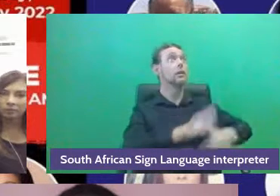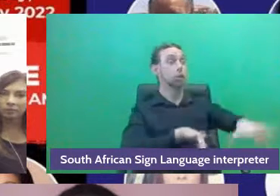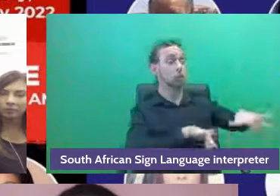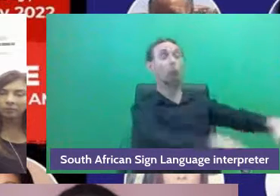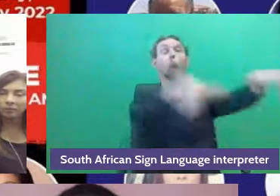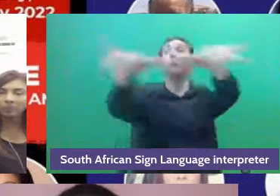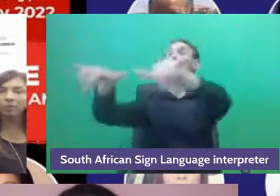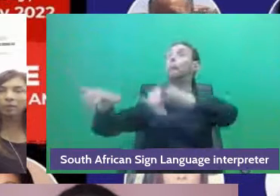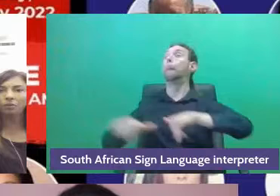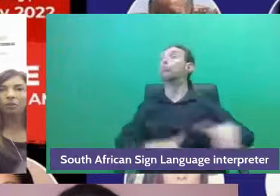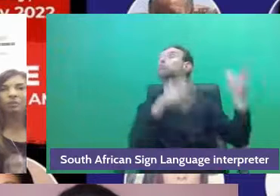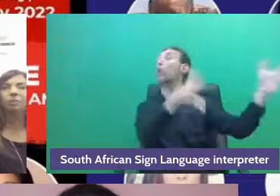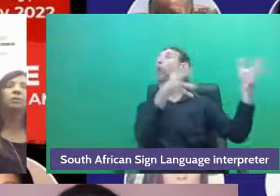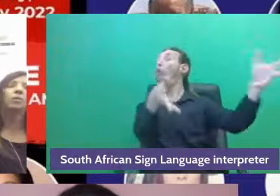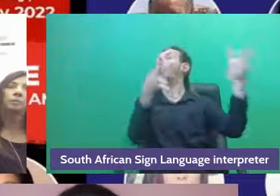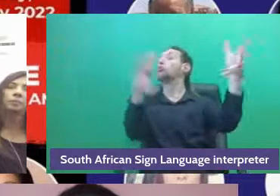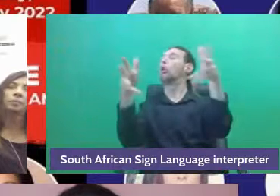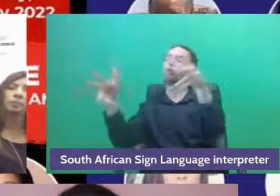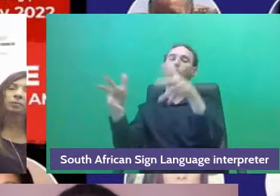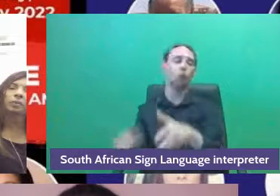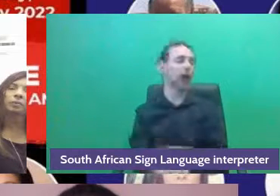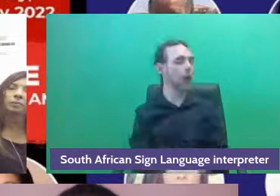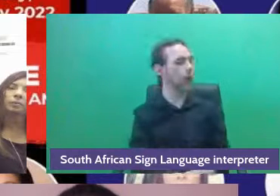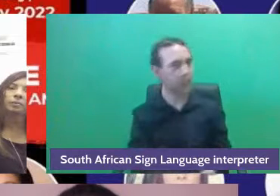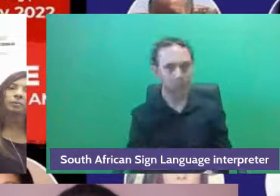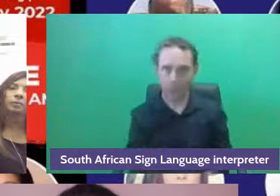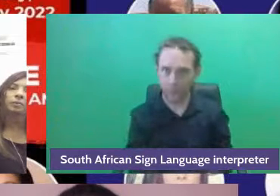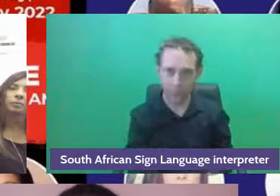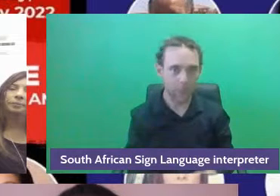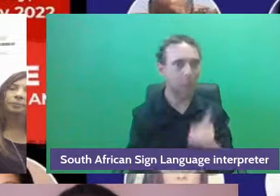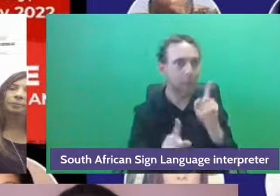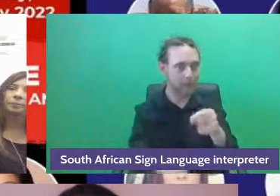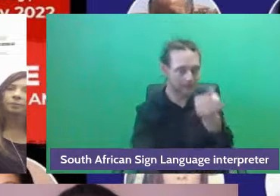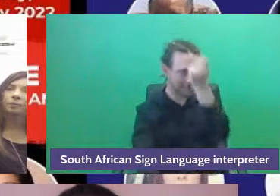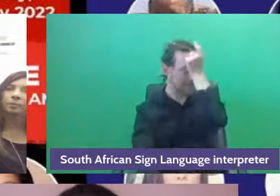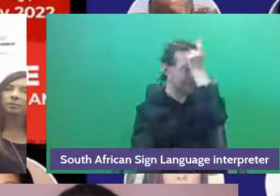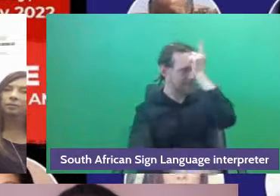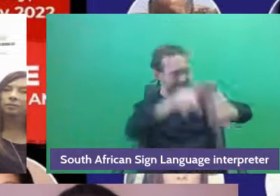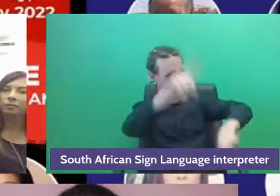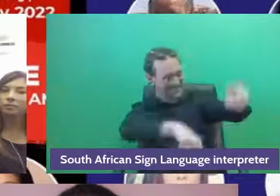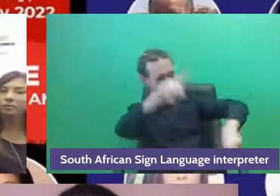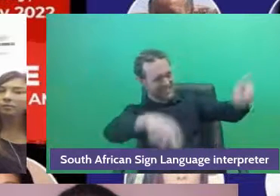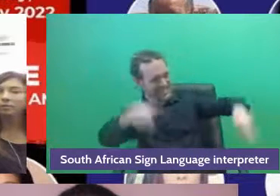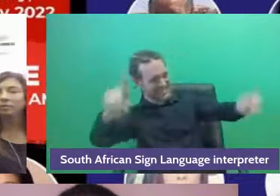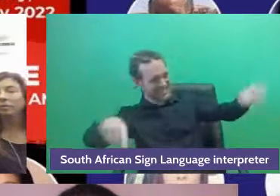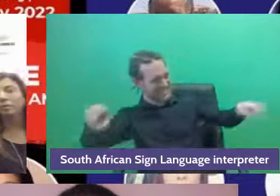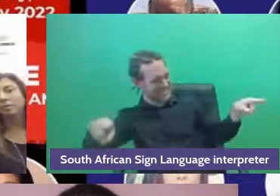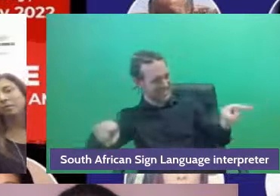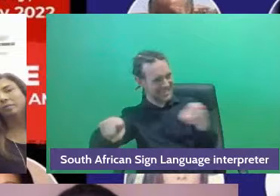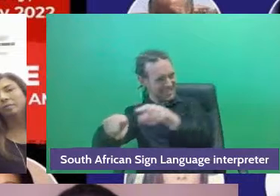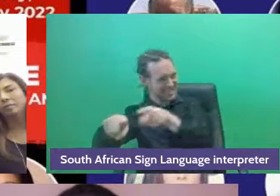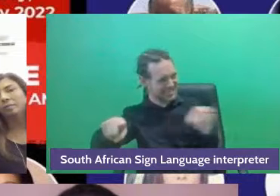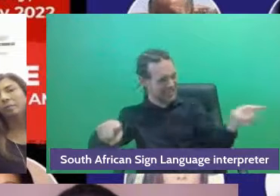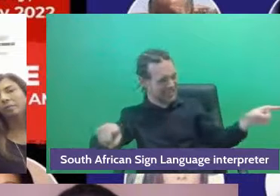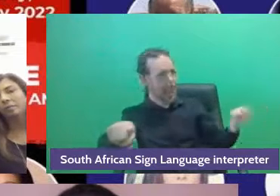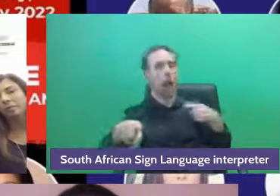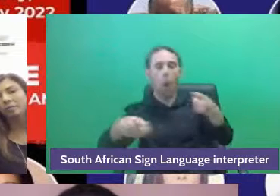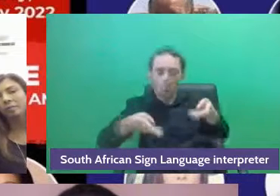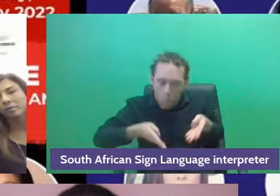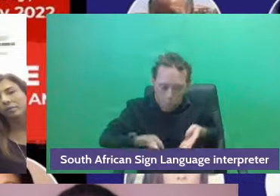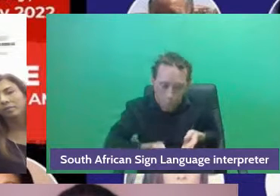be considered. And I think that having a well-rounded inclusion process from the beginning until